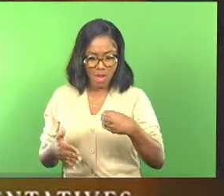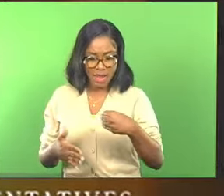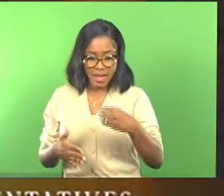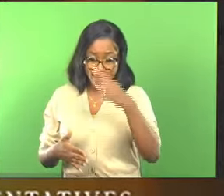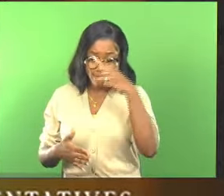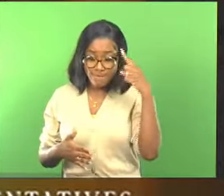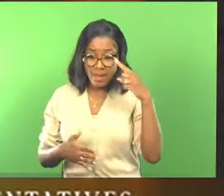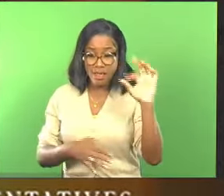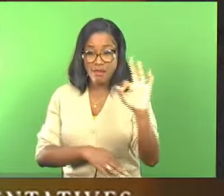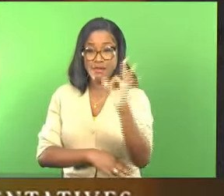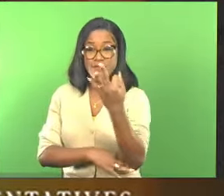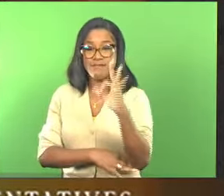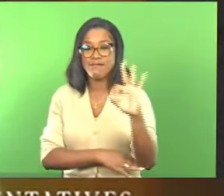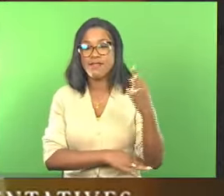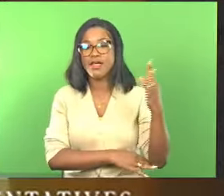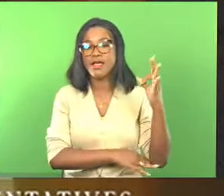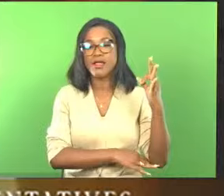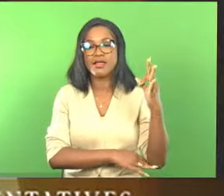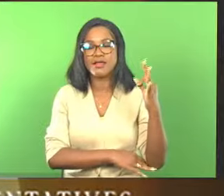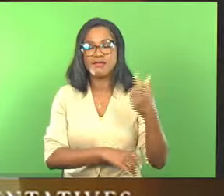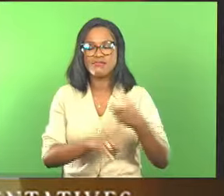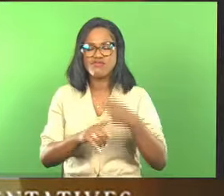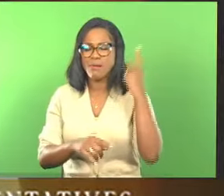From politics to poetry,